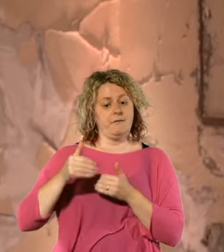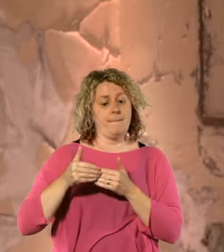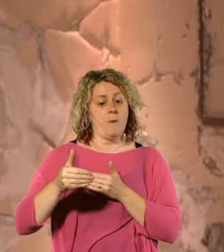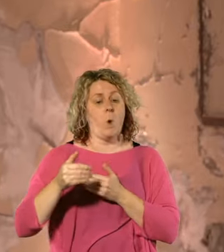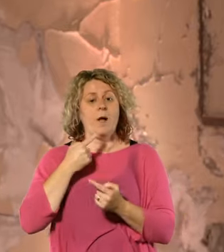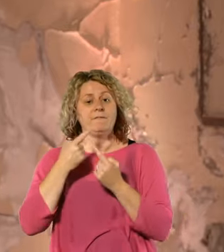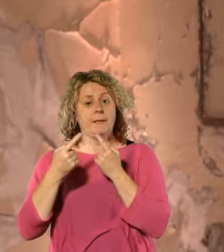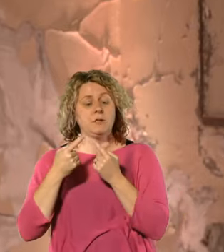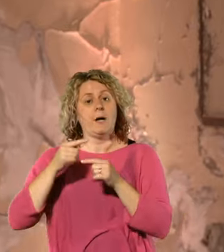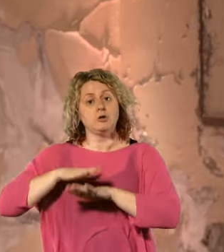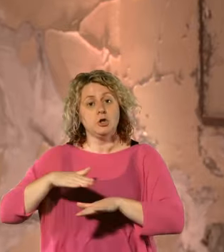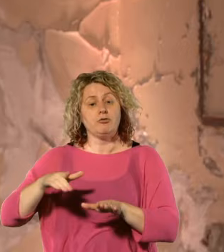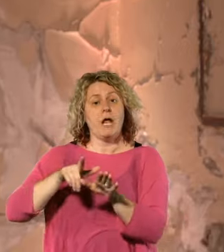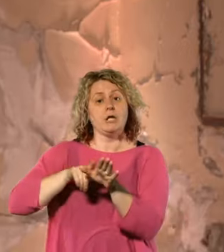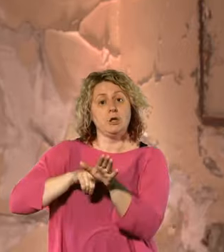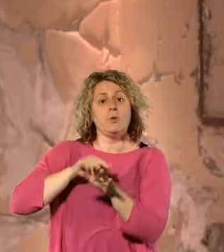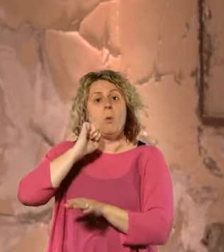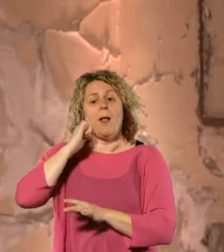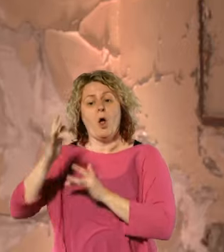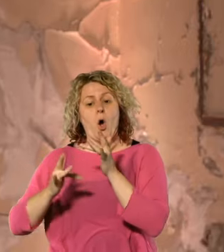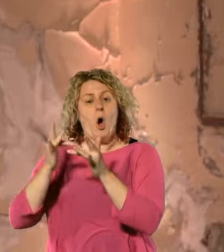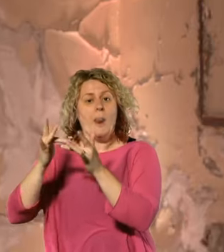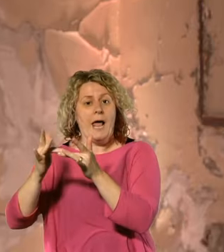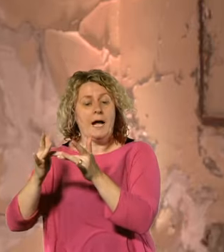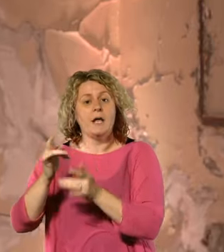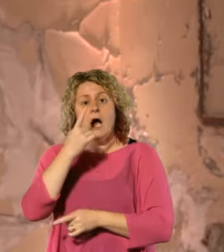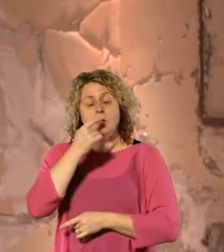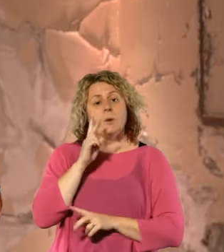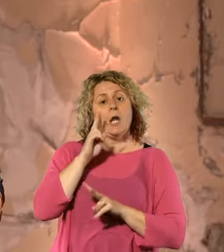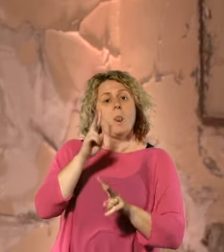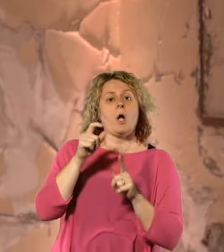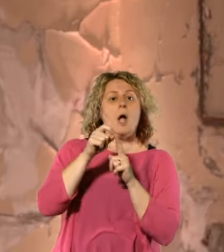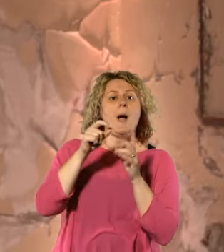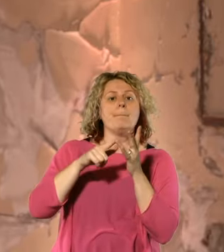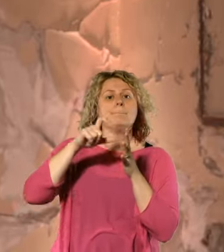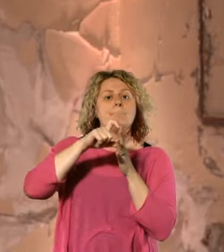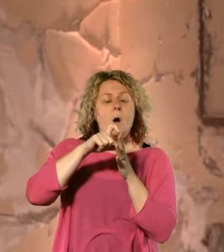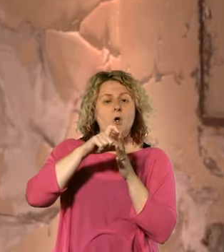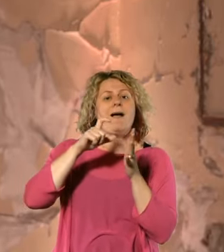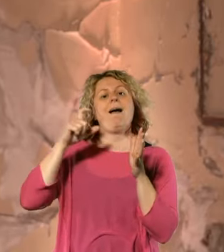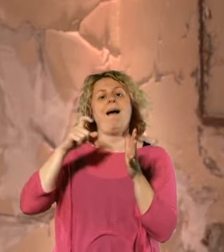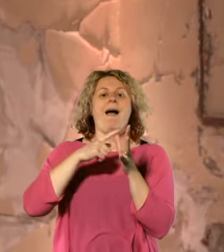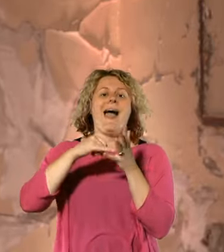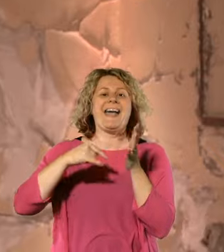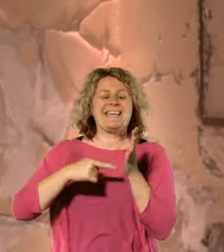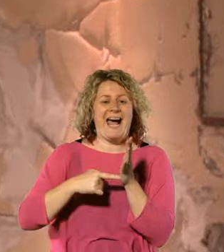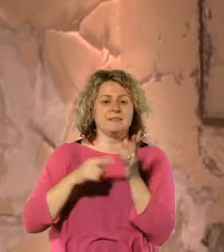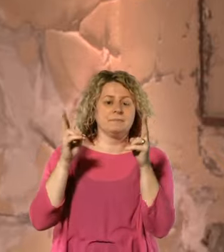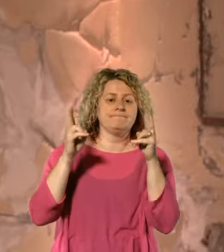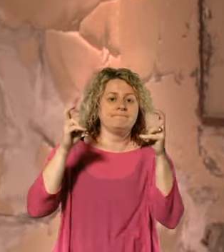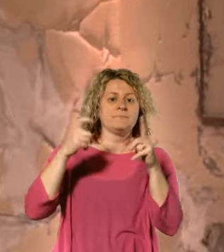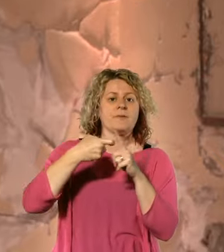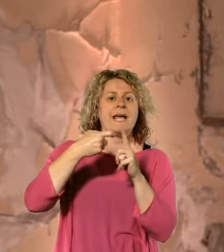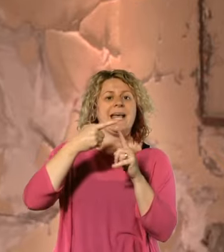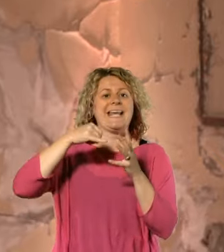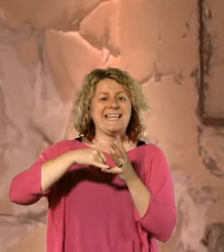be found on the podcasting apps like iTunes and Spotify, on the podcast Kes Talks. And we'll be back here